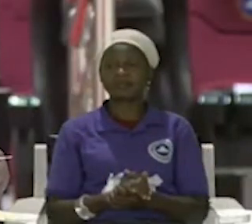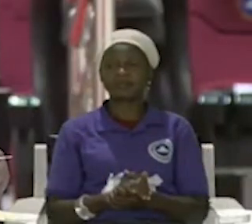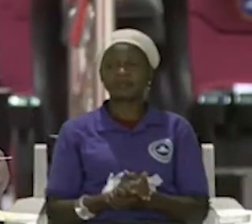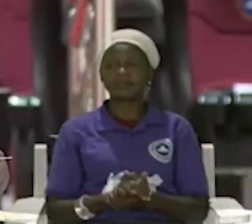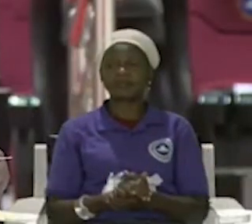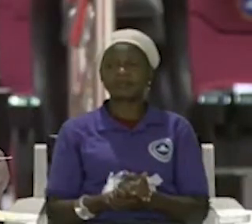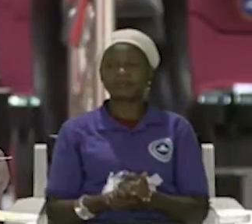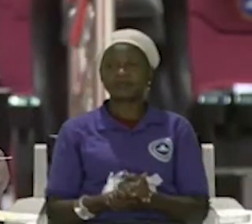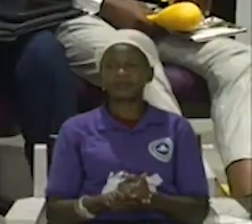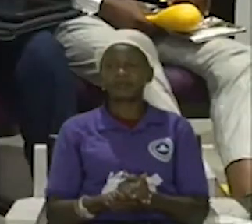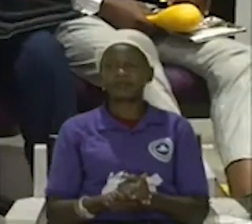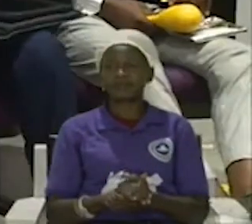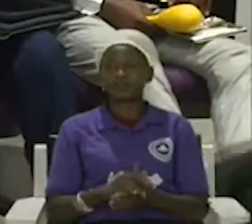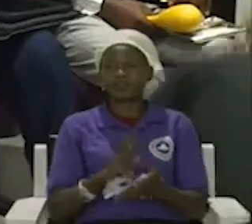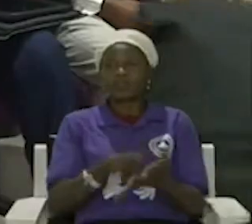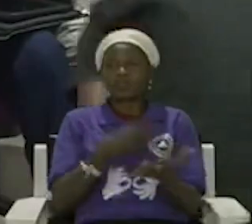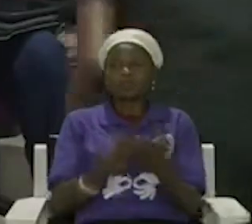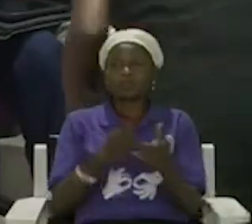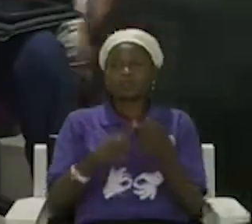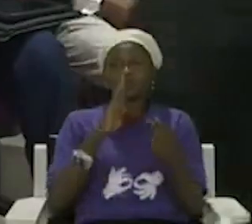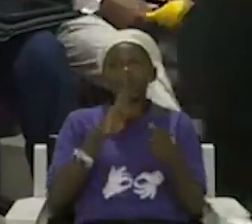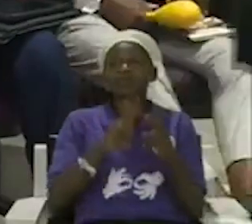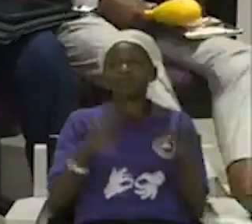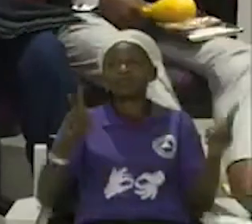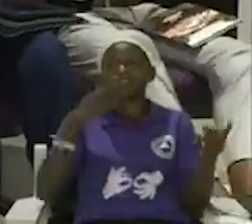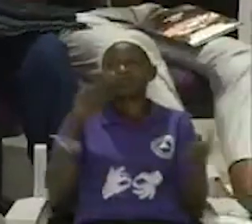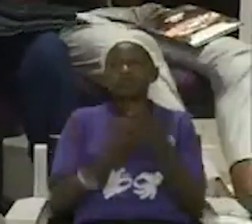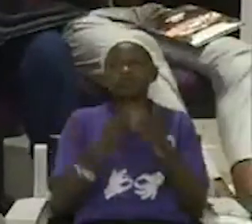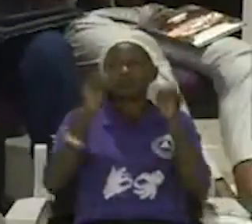proved to be a very good teacher.